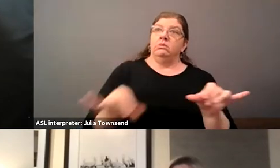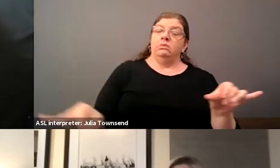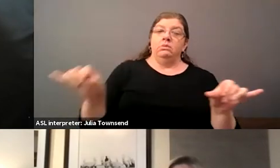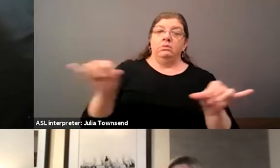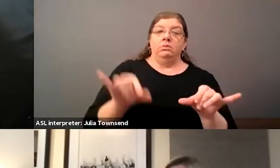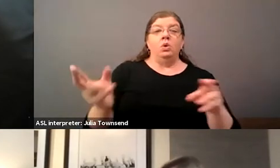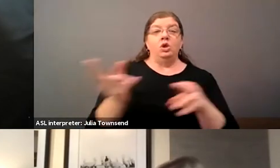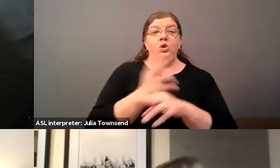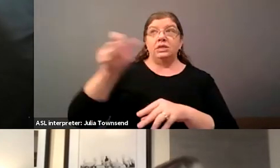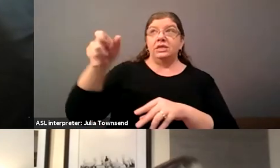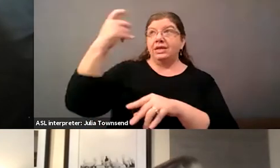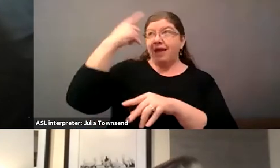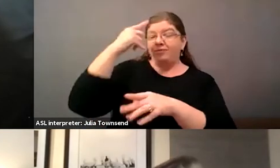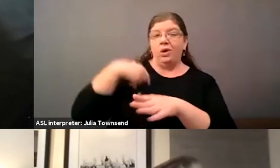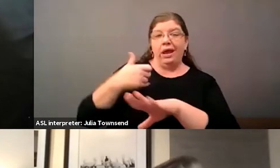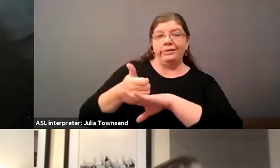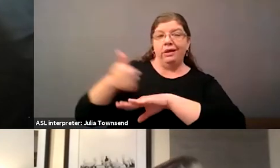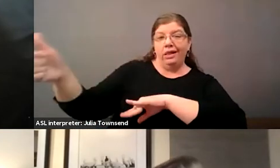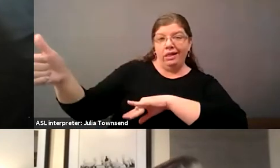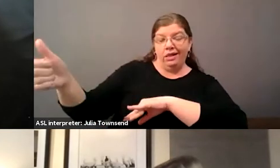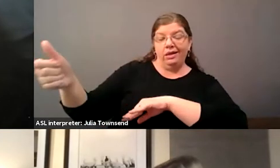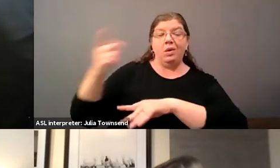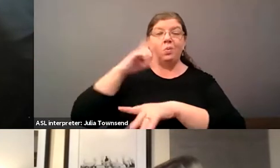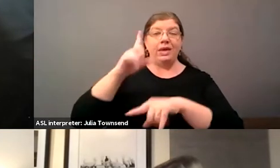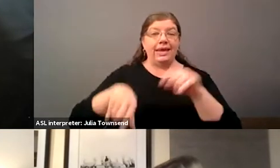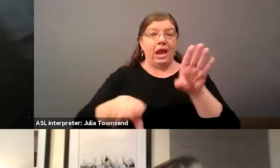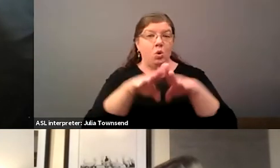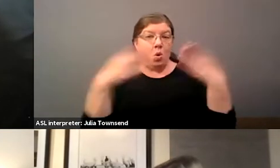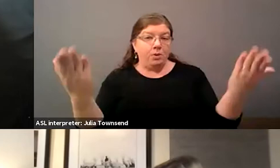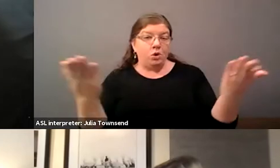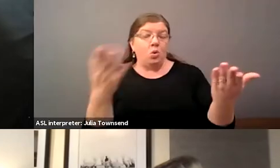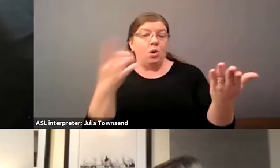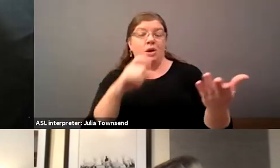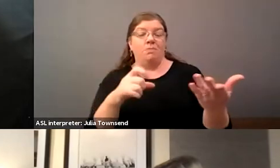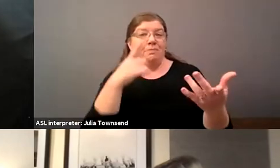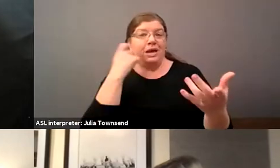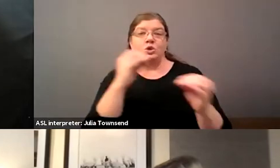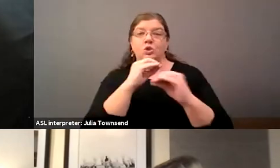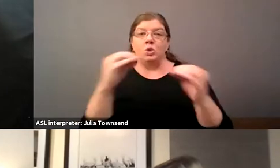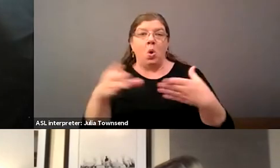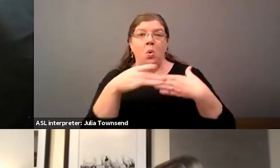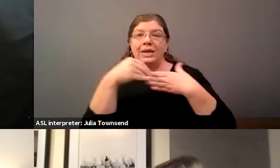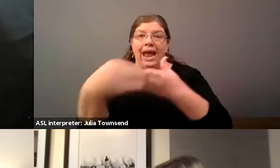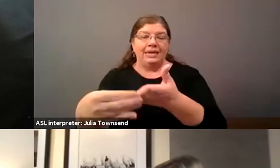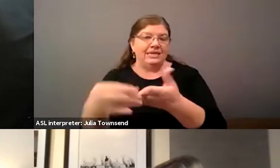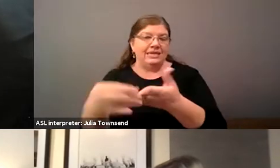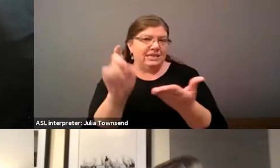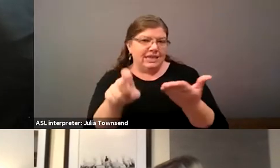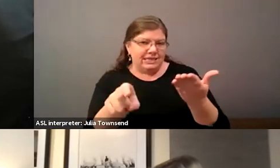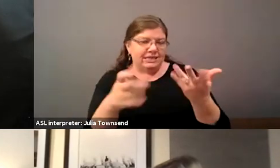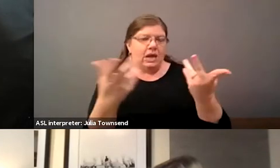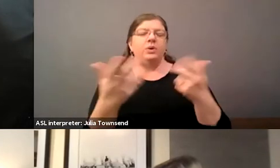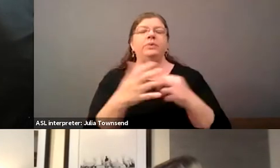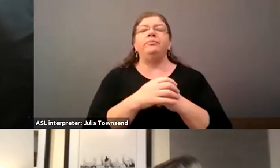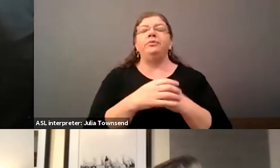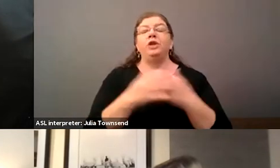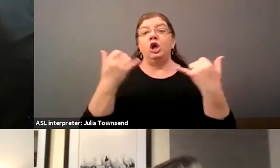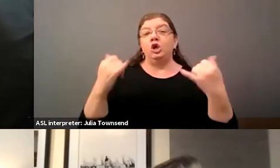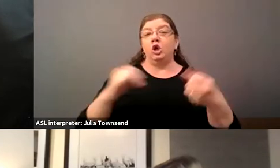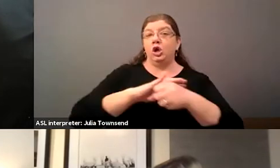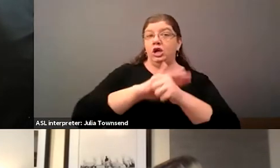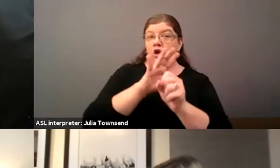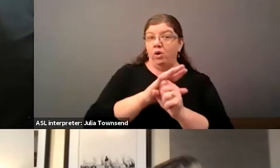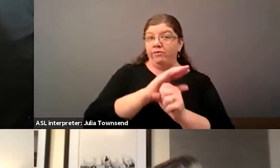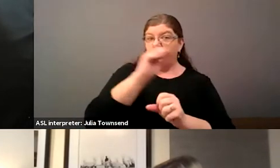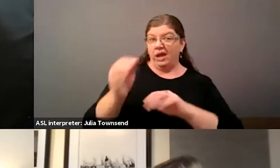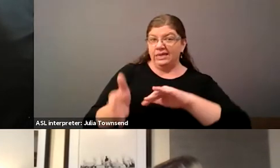using the governor as a scapegoat and blaming the fact that we can't open our doors on the lack of complete guidance necessary to open current covett rates aside for